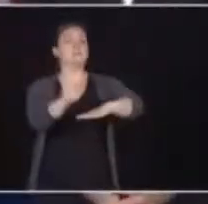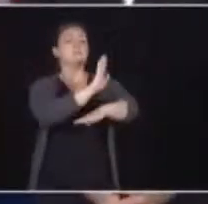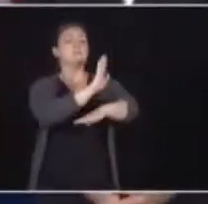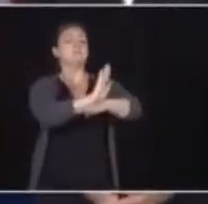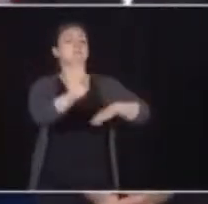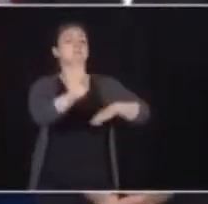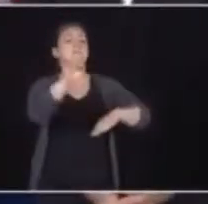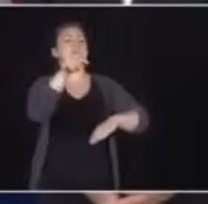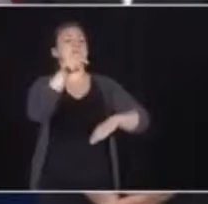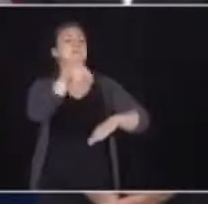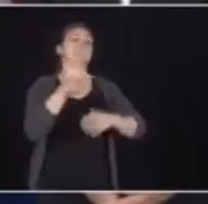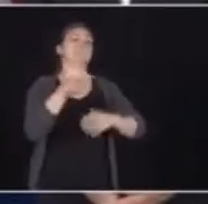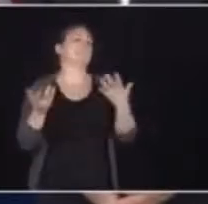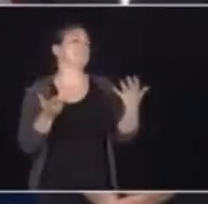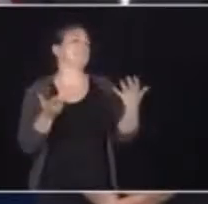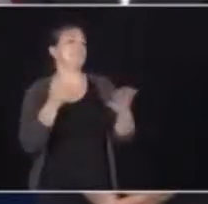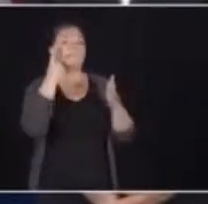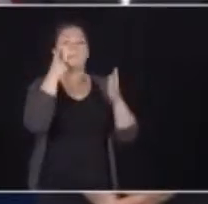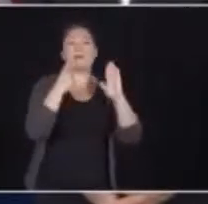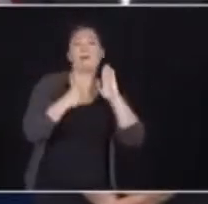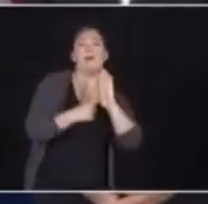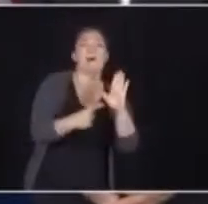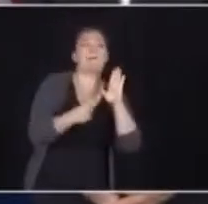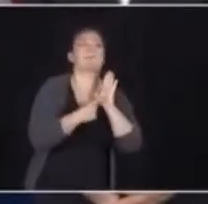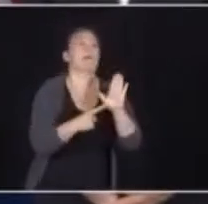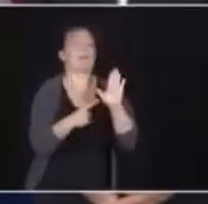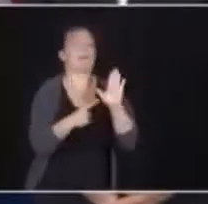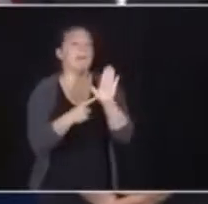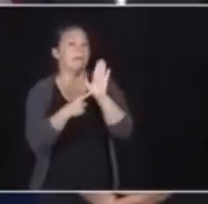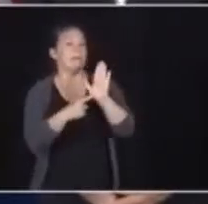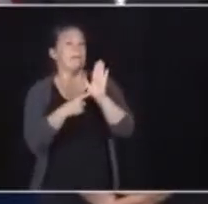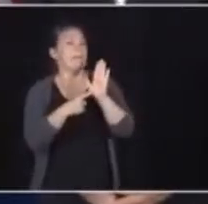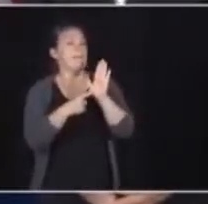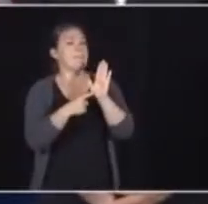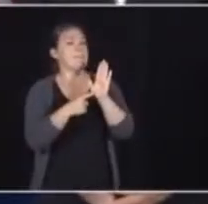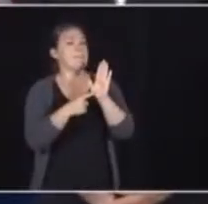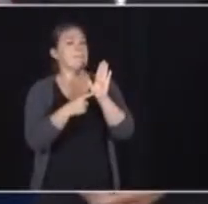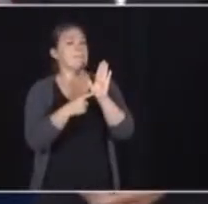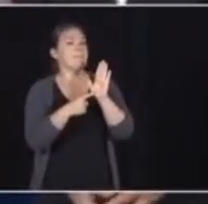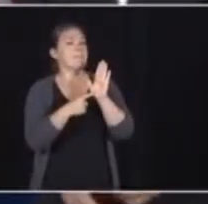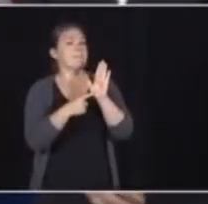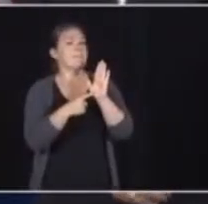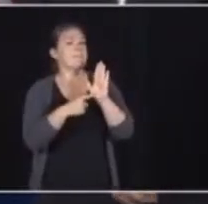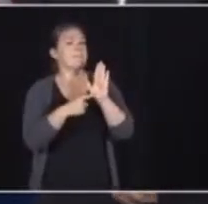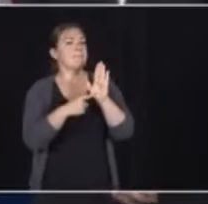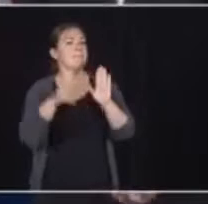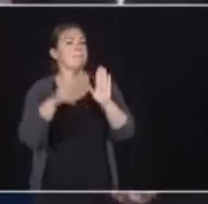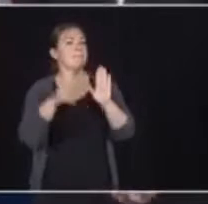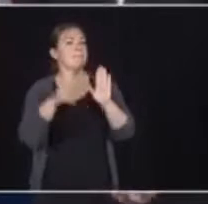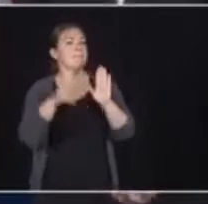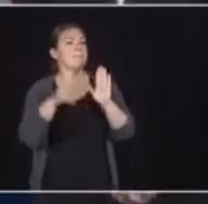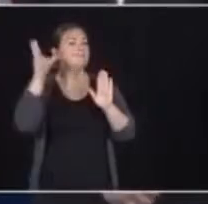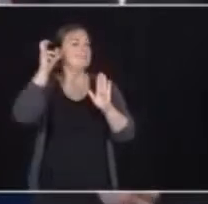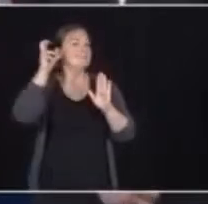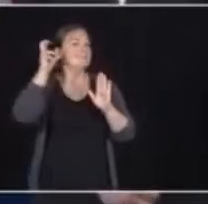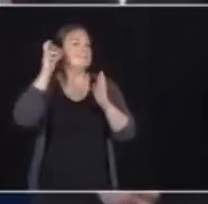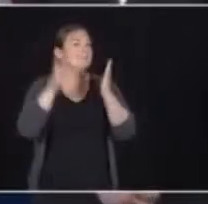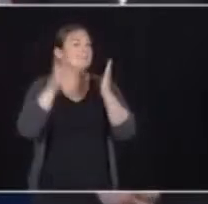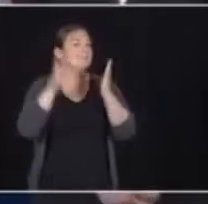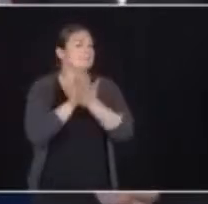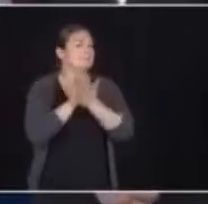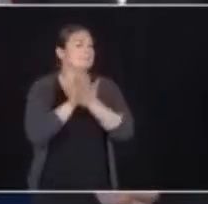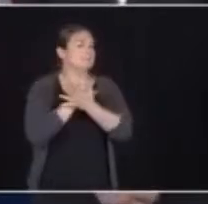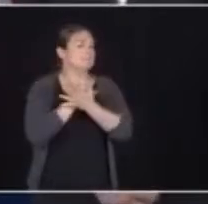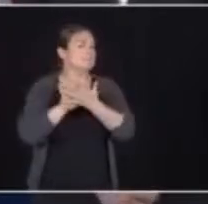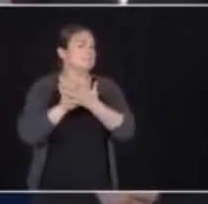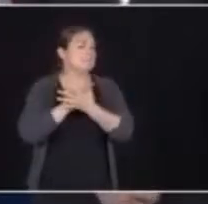related to COVID transmission like BC has done. Since then, the opposition has focused on what that could mean for long-term care homes. Can you update us today on what your